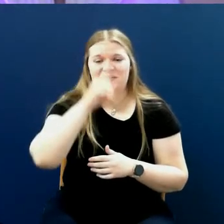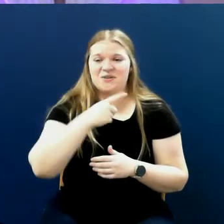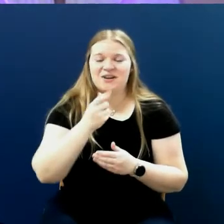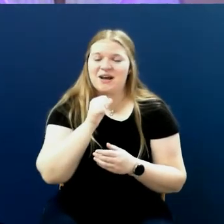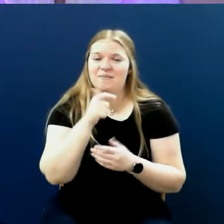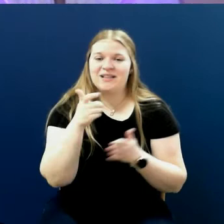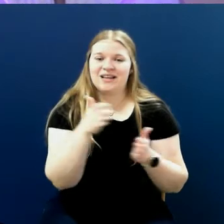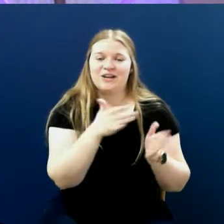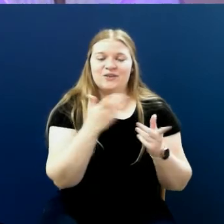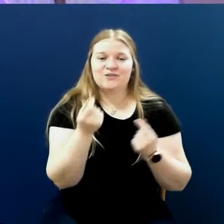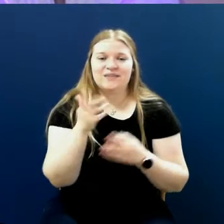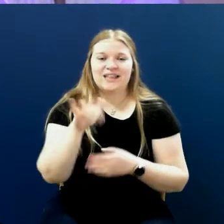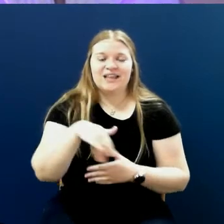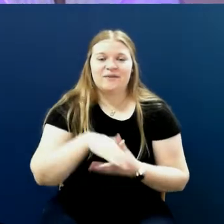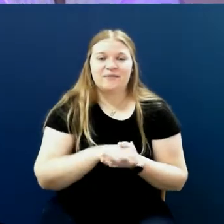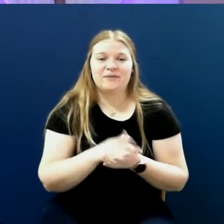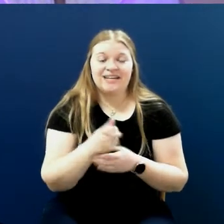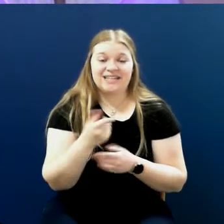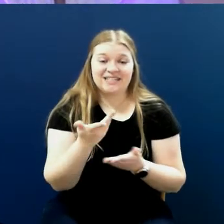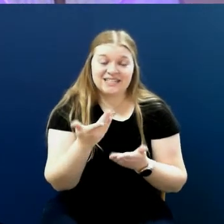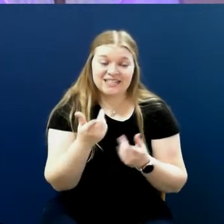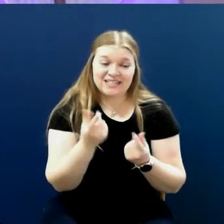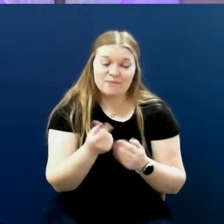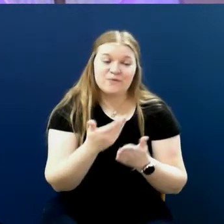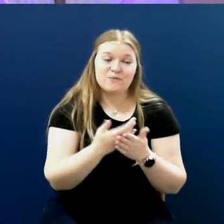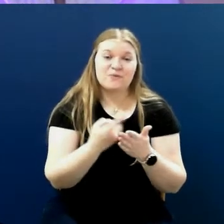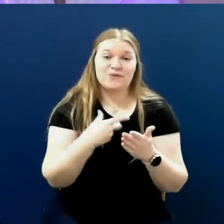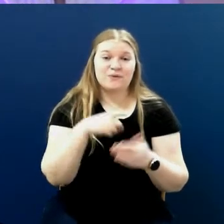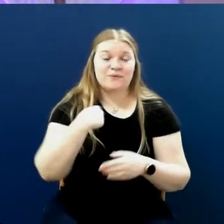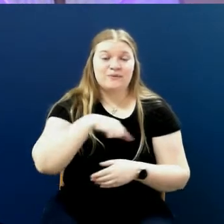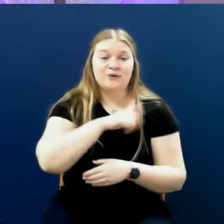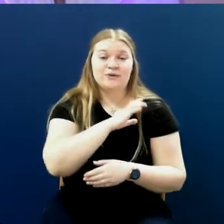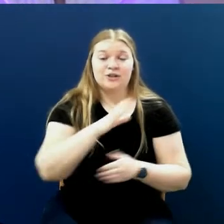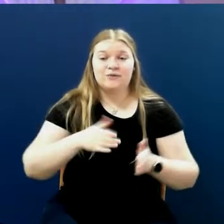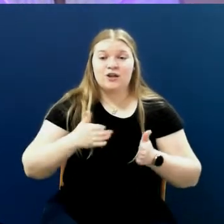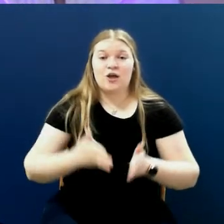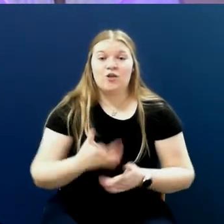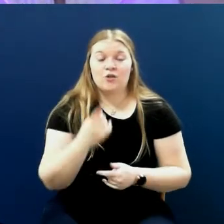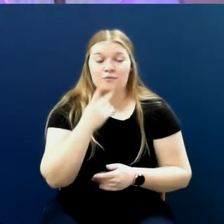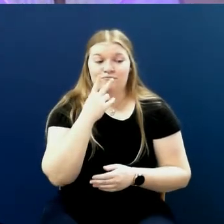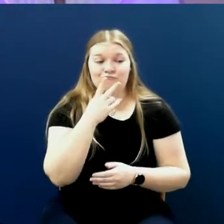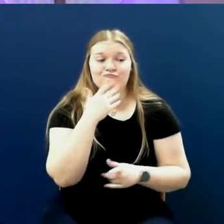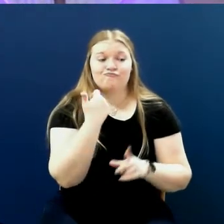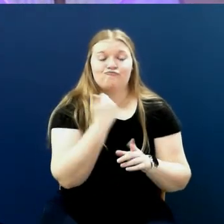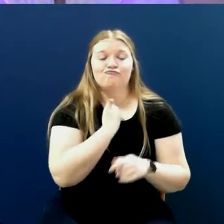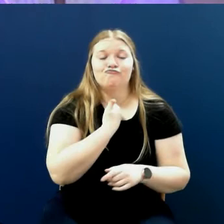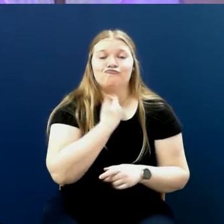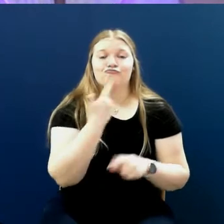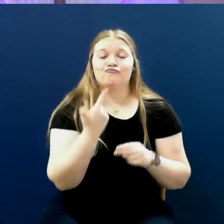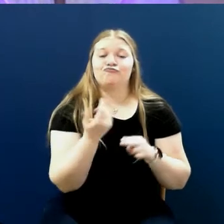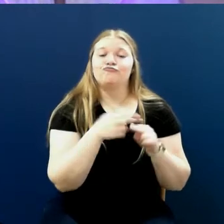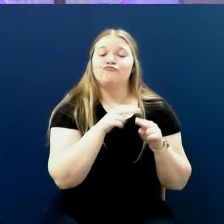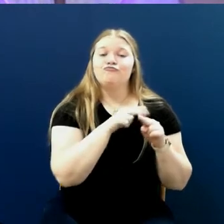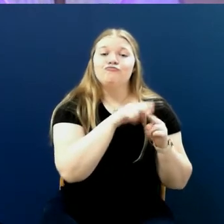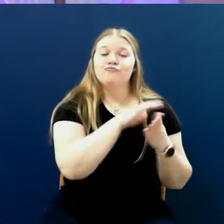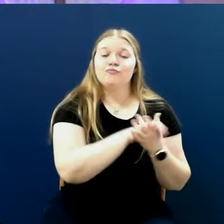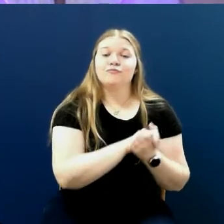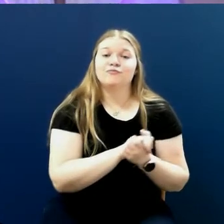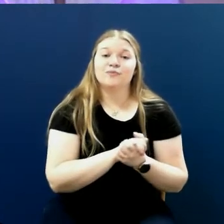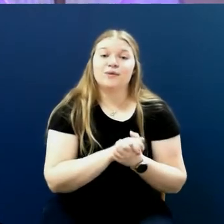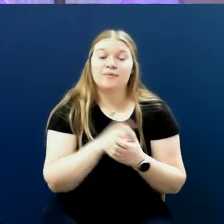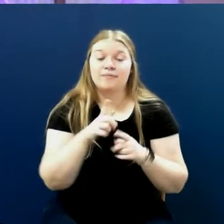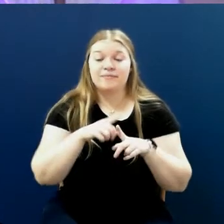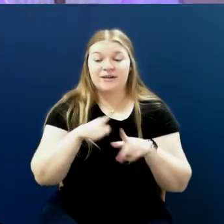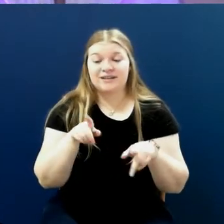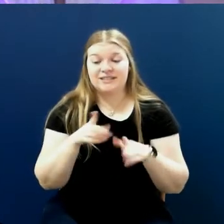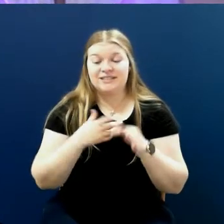doing it. That's what we did before we were Christians. We were always looking out for ourselves. And here as Christians, we are to put